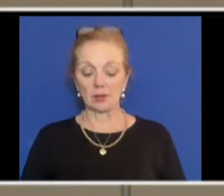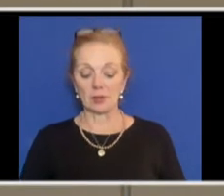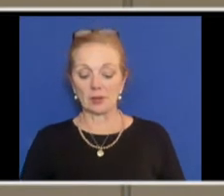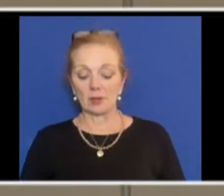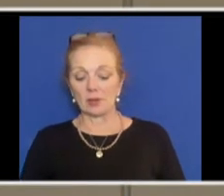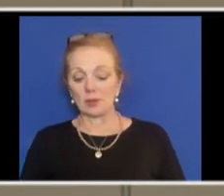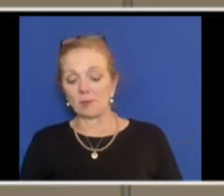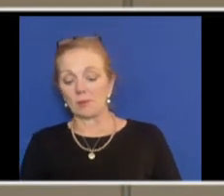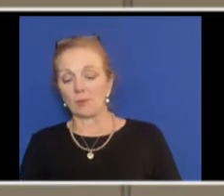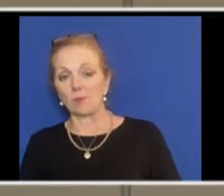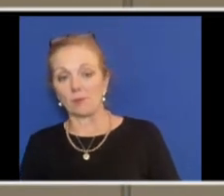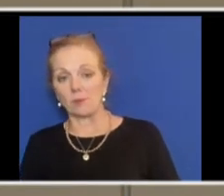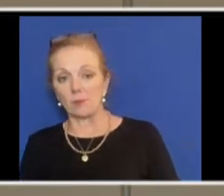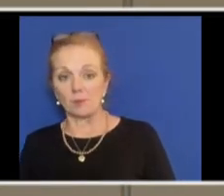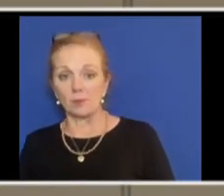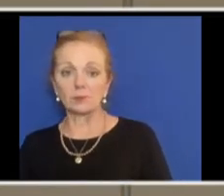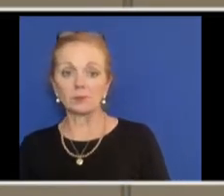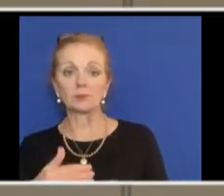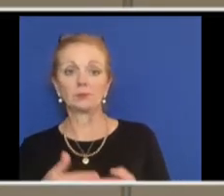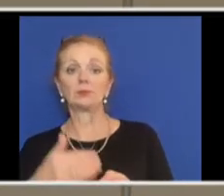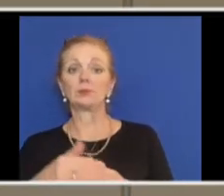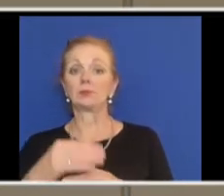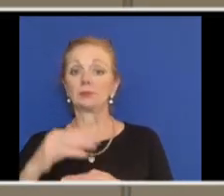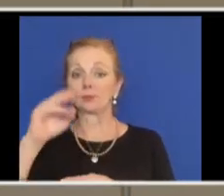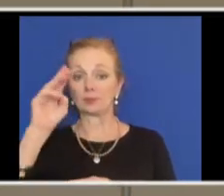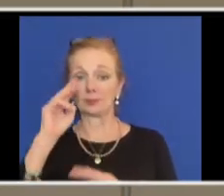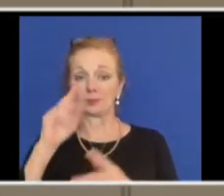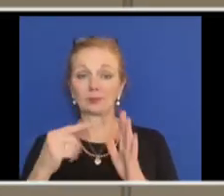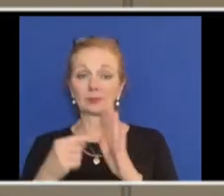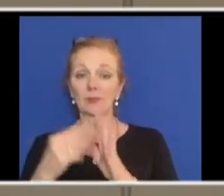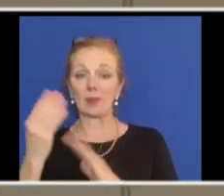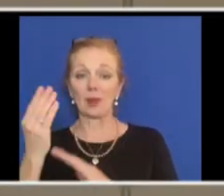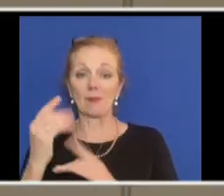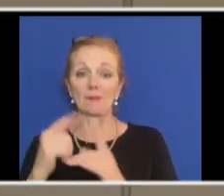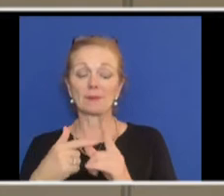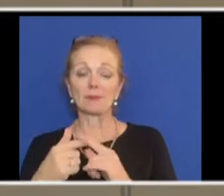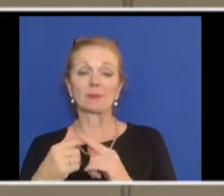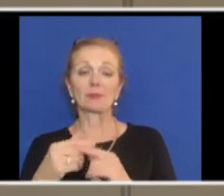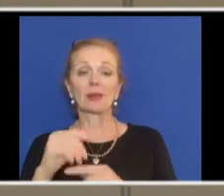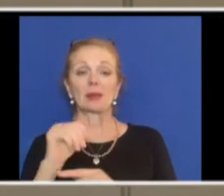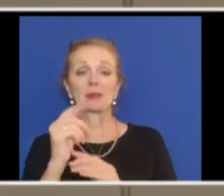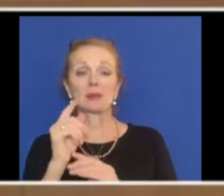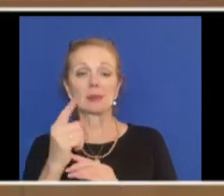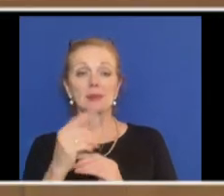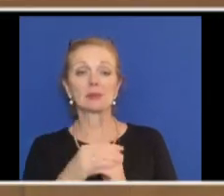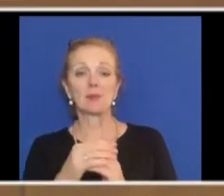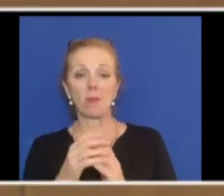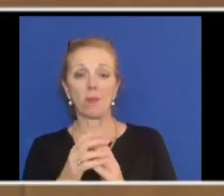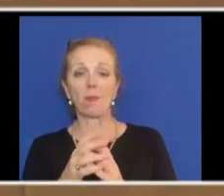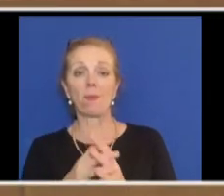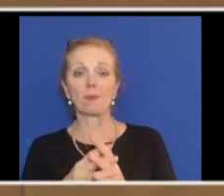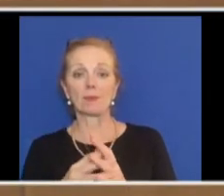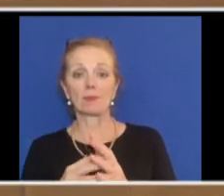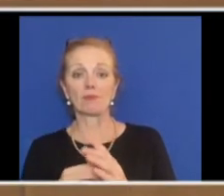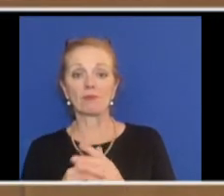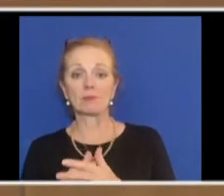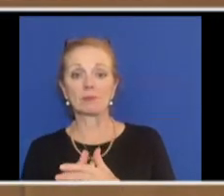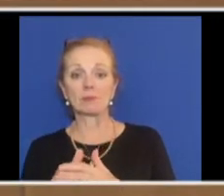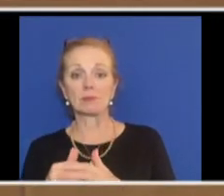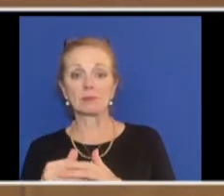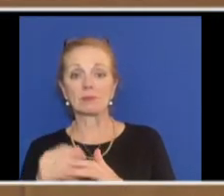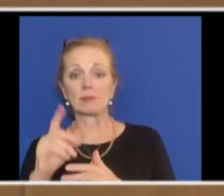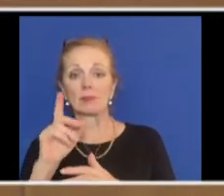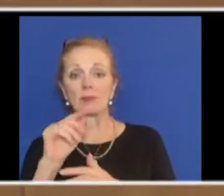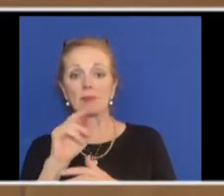after uh Mr Patton's presentation the petitioner will have 10 minutes to present all right thank you